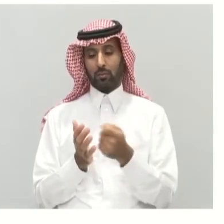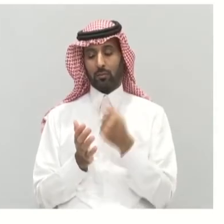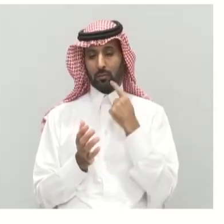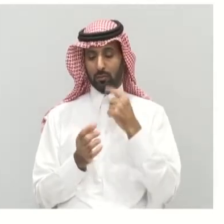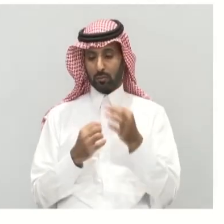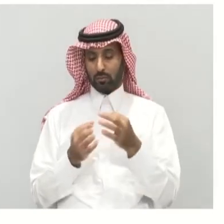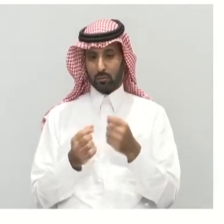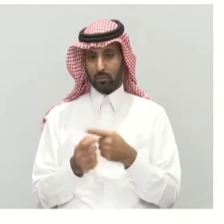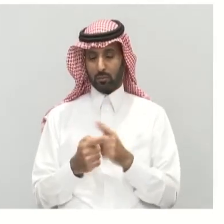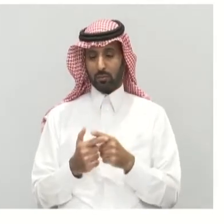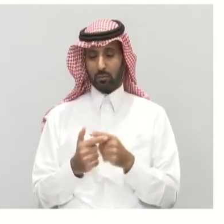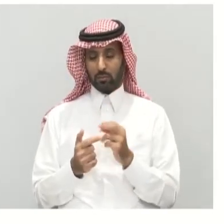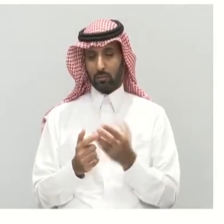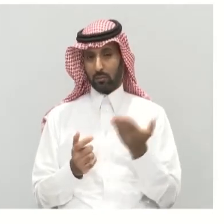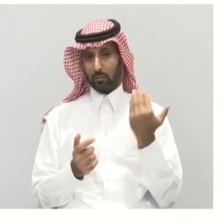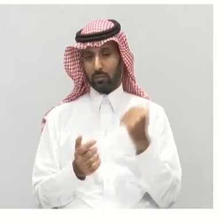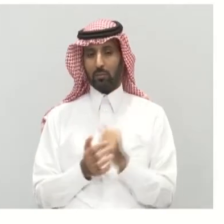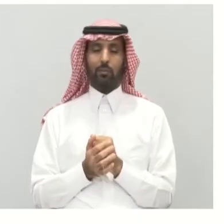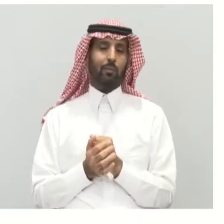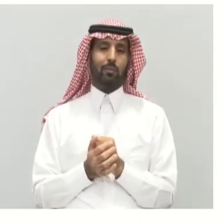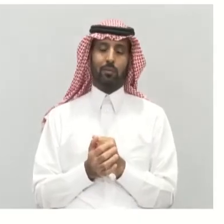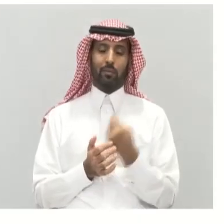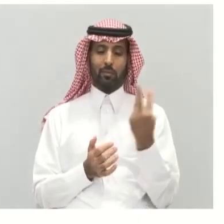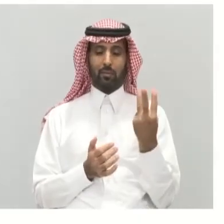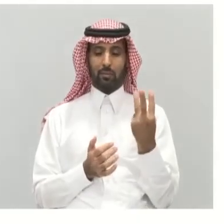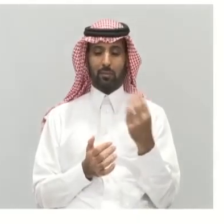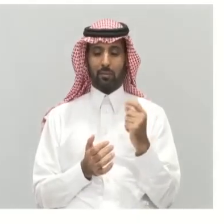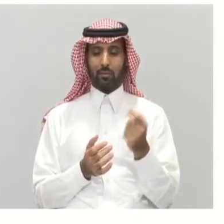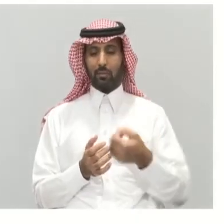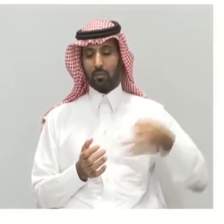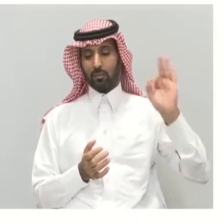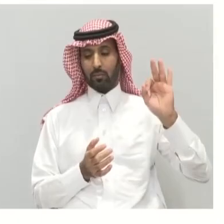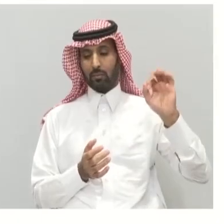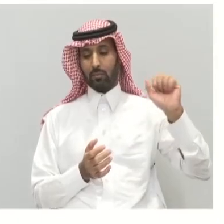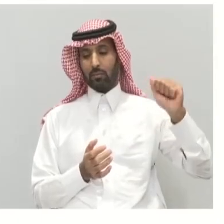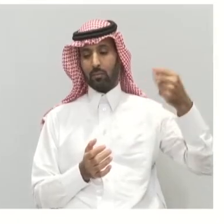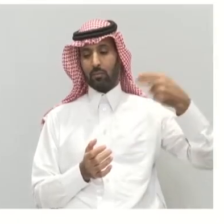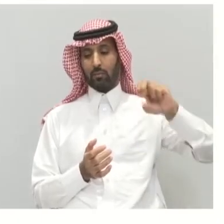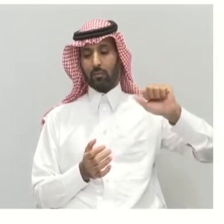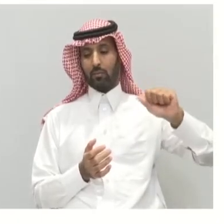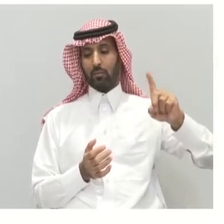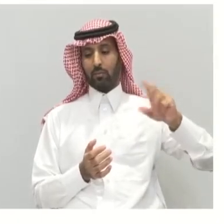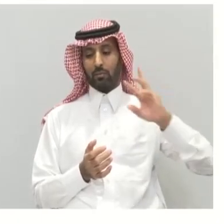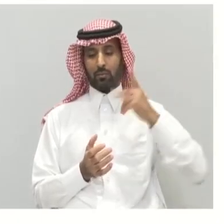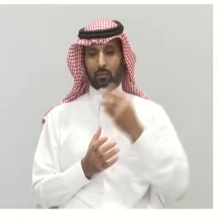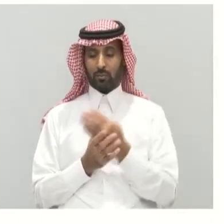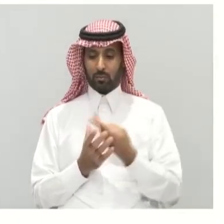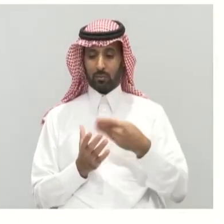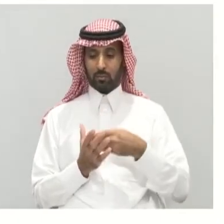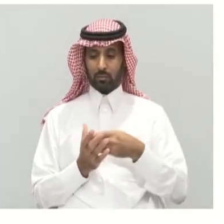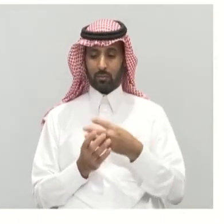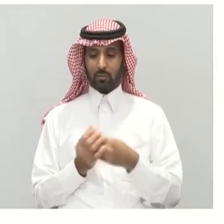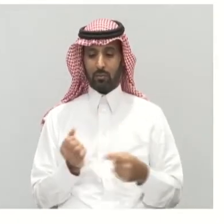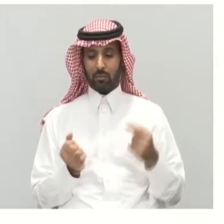math test on the day before yesterday. 3, Fahad graduated from university when he